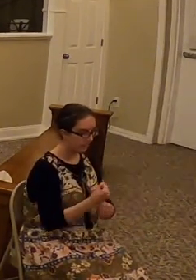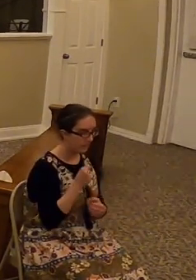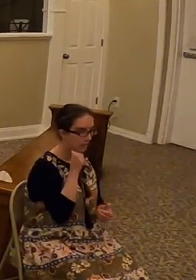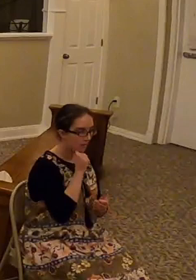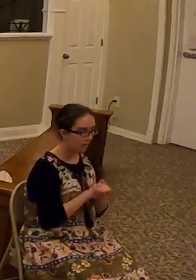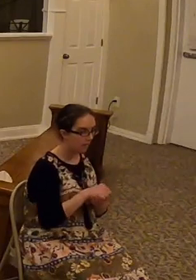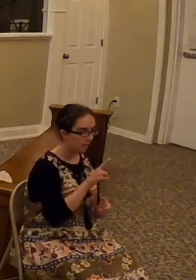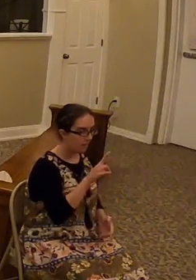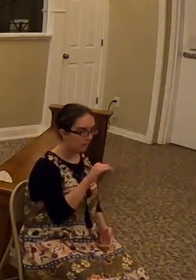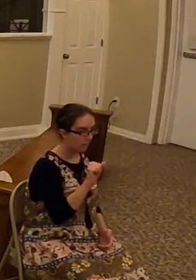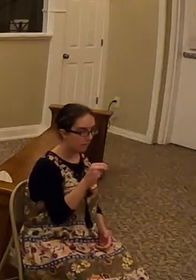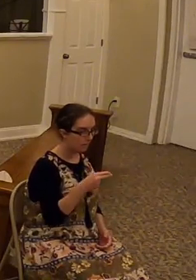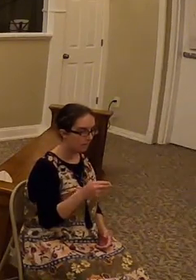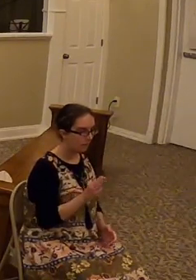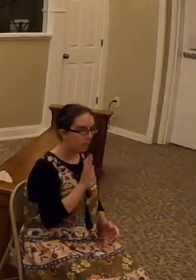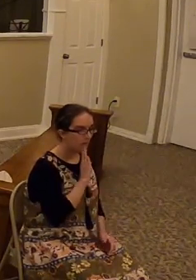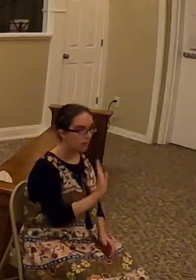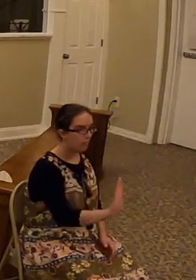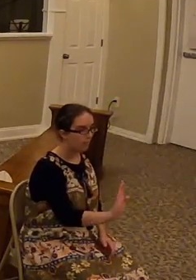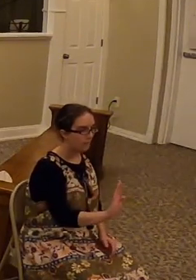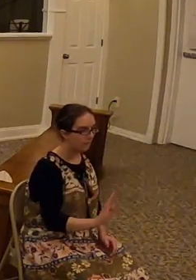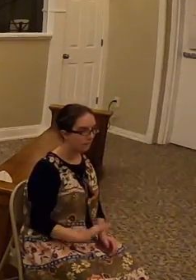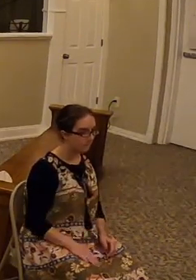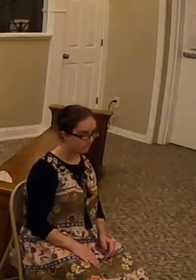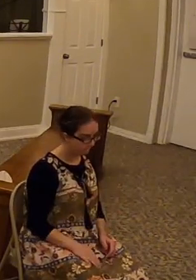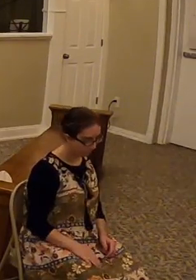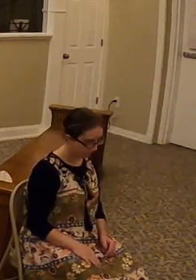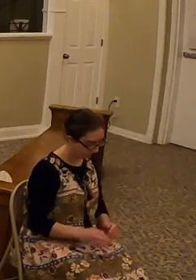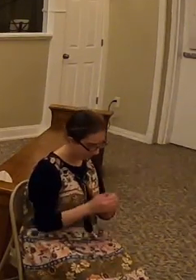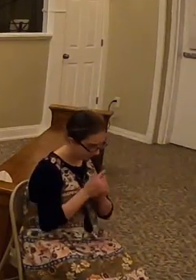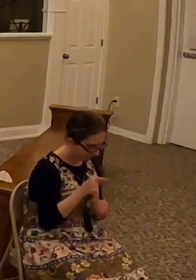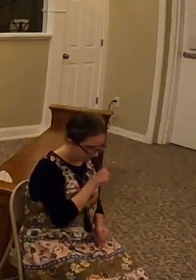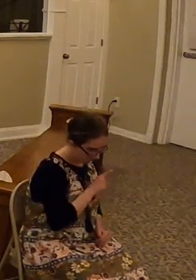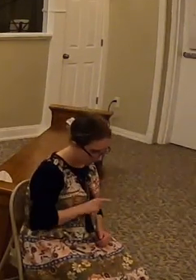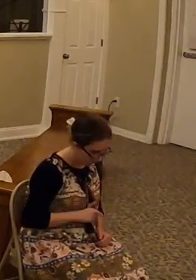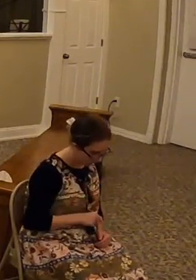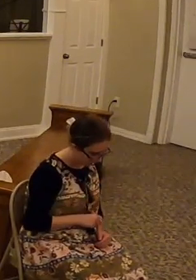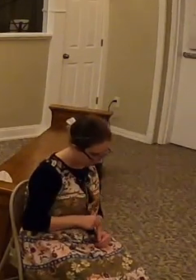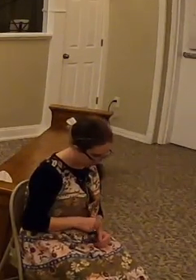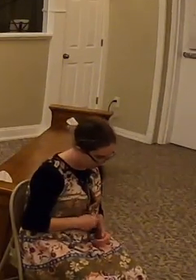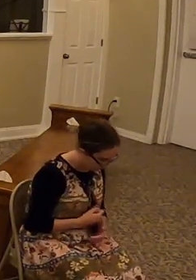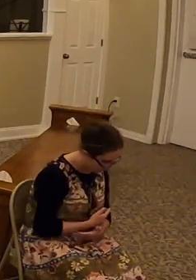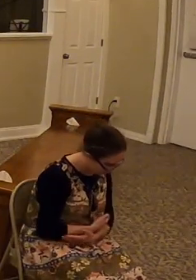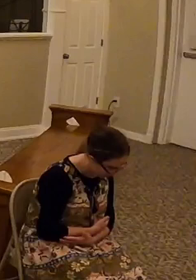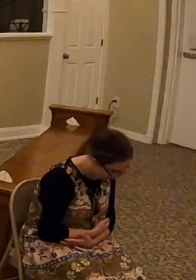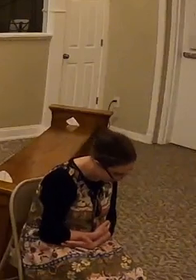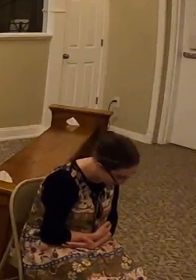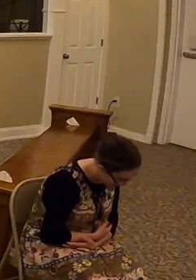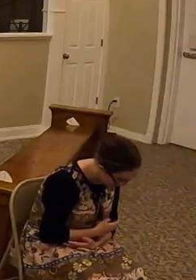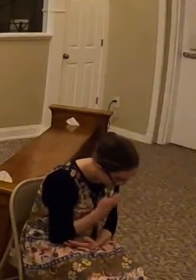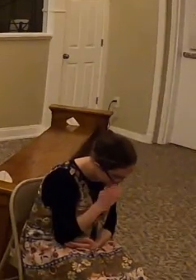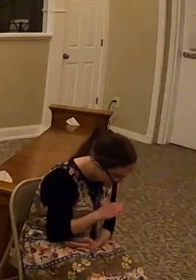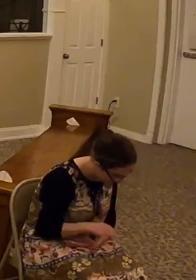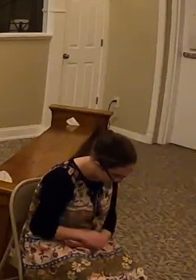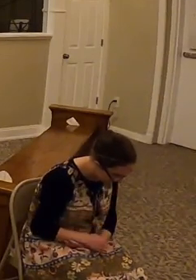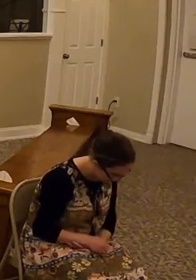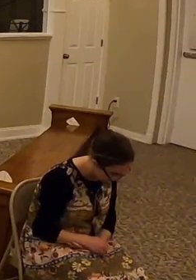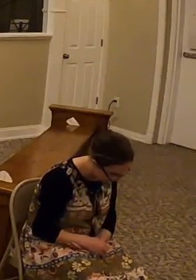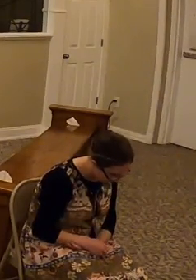the wife of Uriah the Hittite to be thy wife. Amen. The Lord goes ahead and says, you're going to raise up evil against